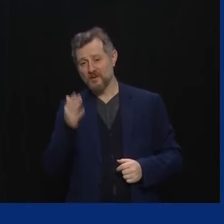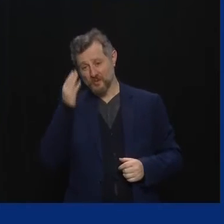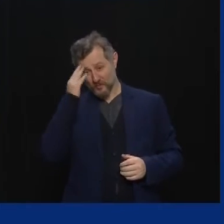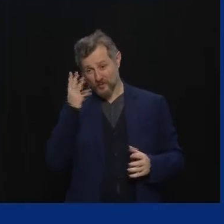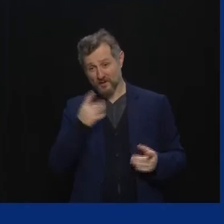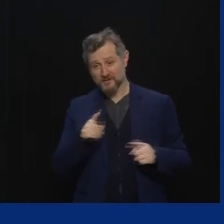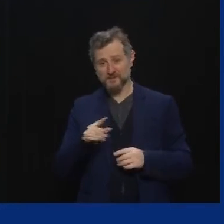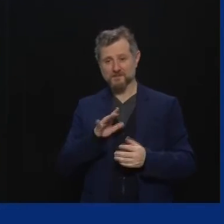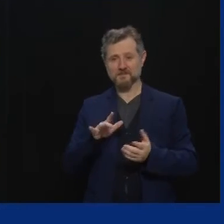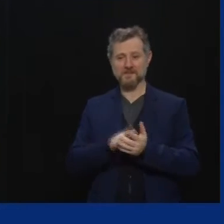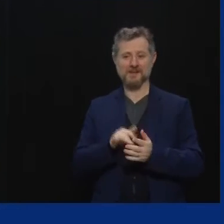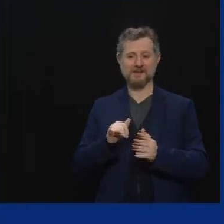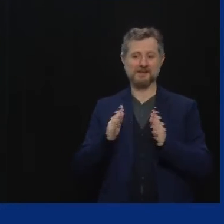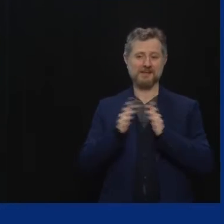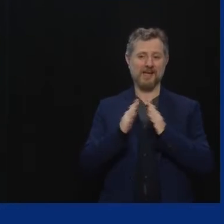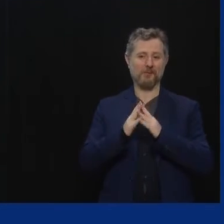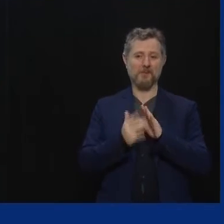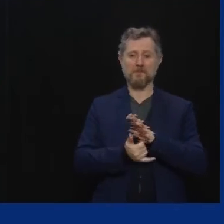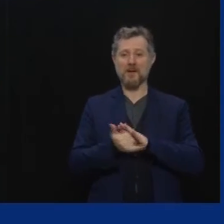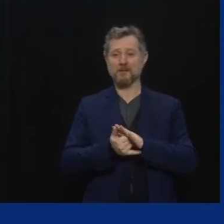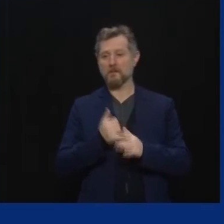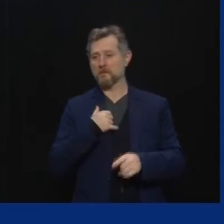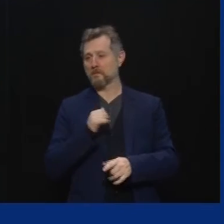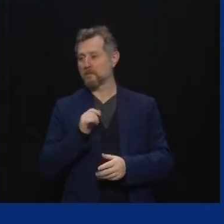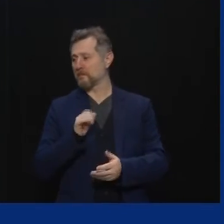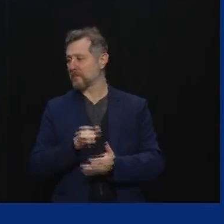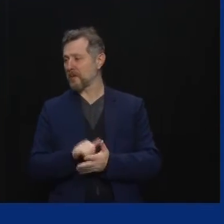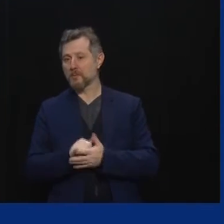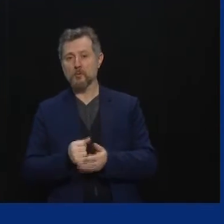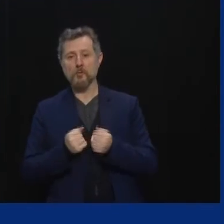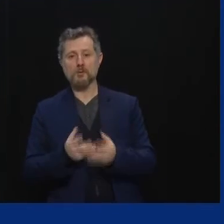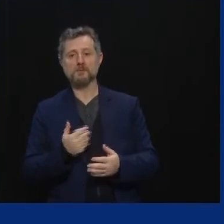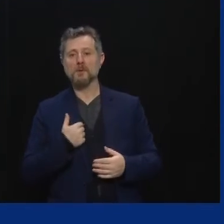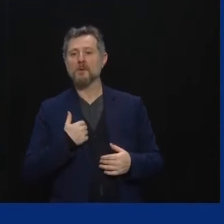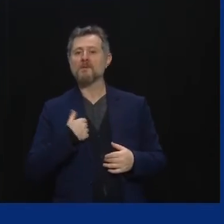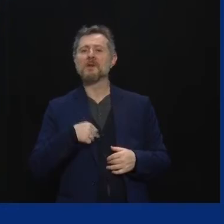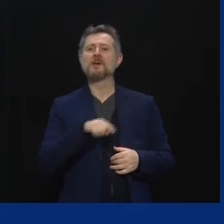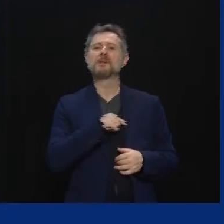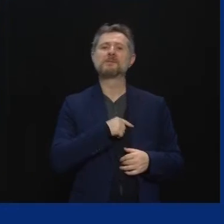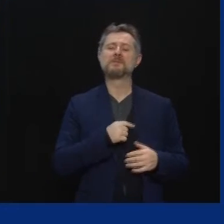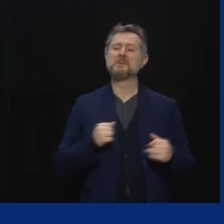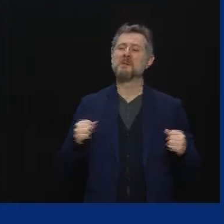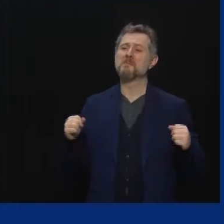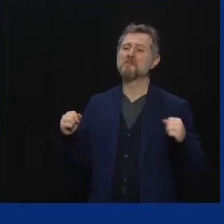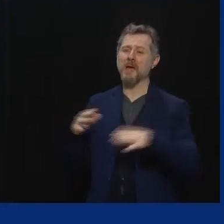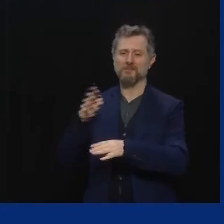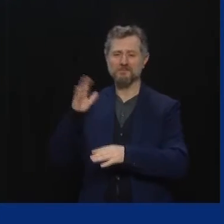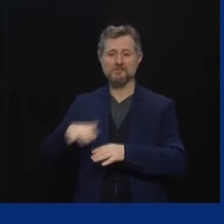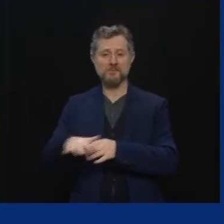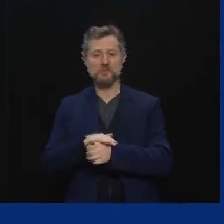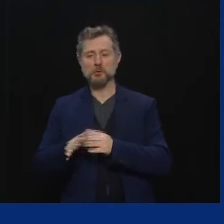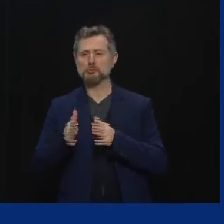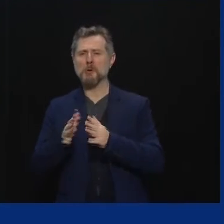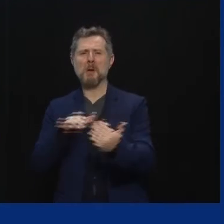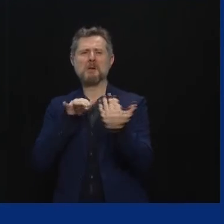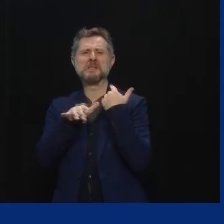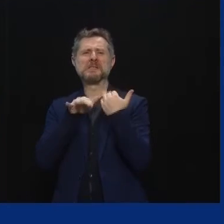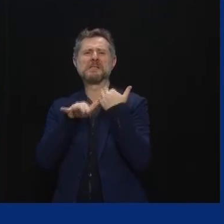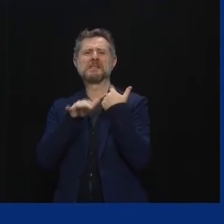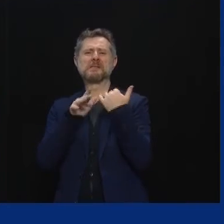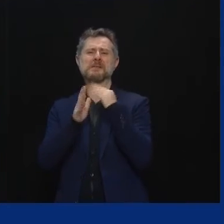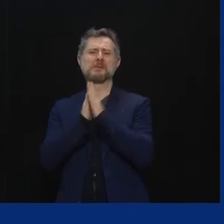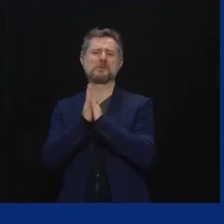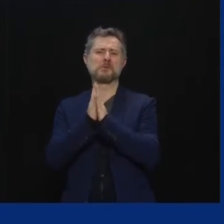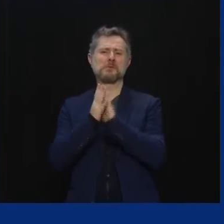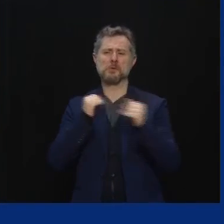live here. The restaurants are packed, the streets are crowded, the bars are crowded. Everyone is moving back. There's almost